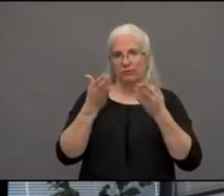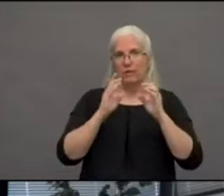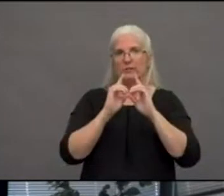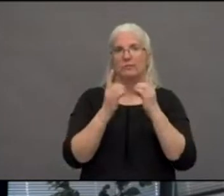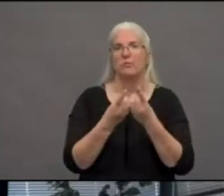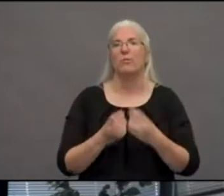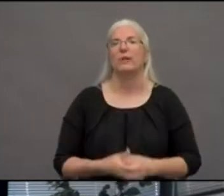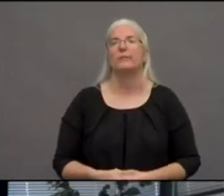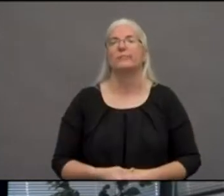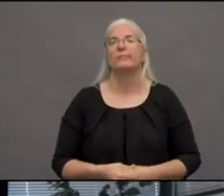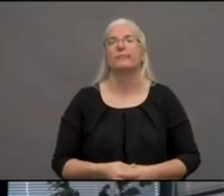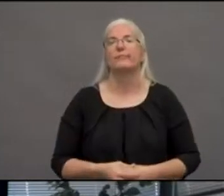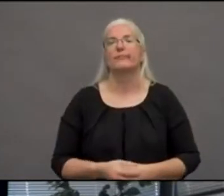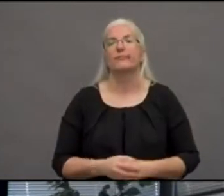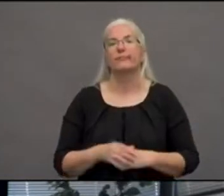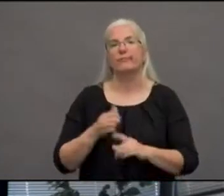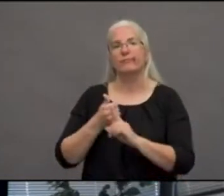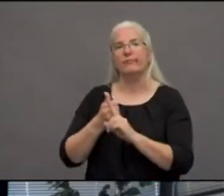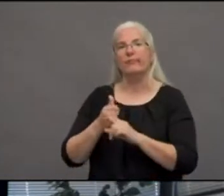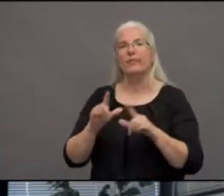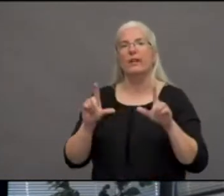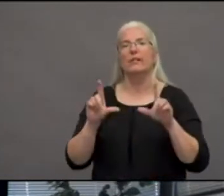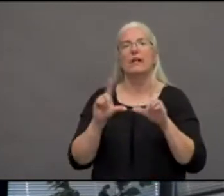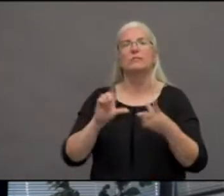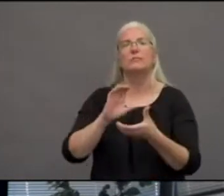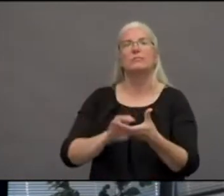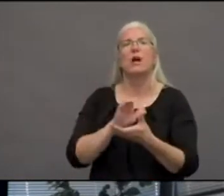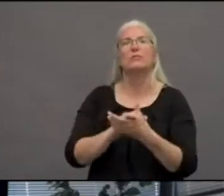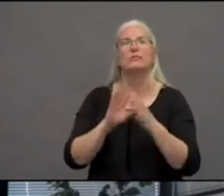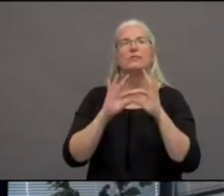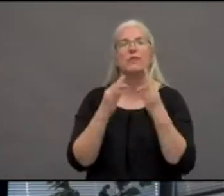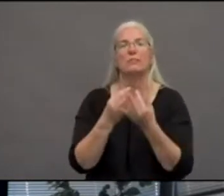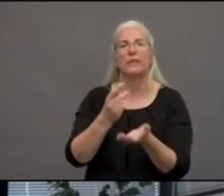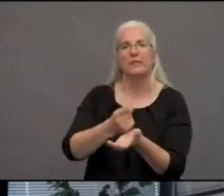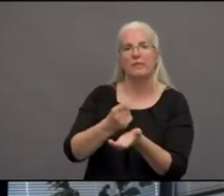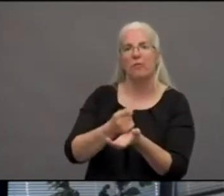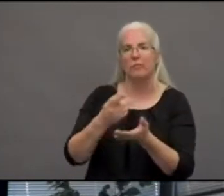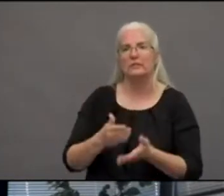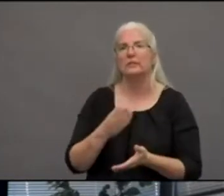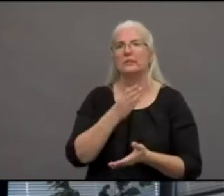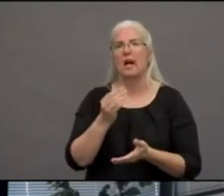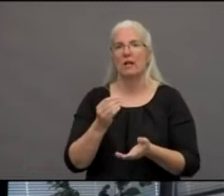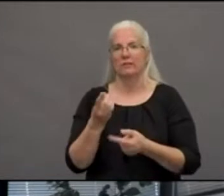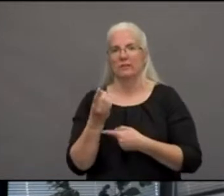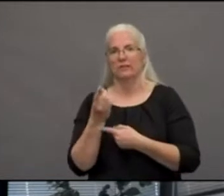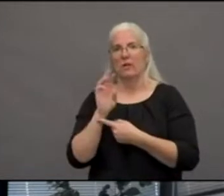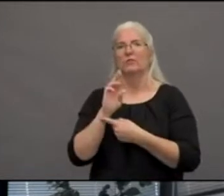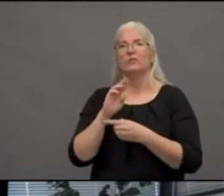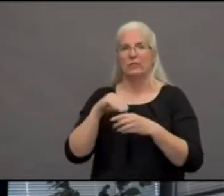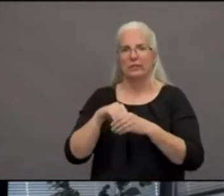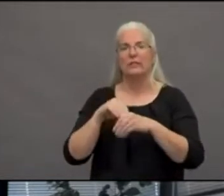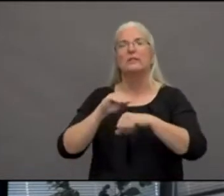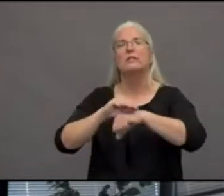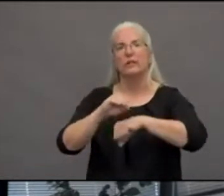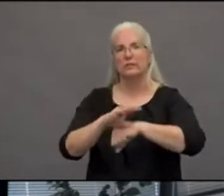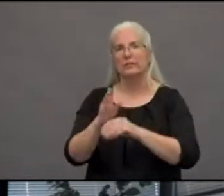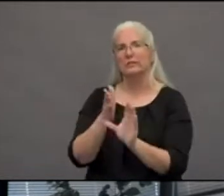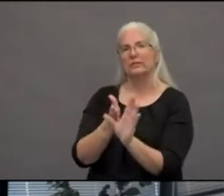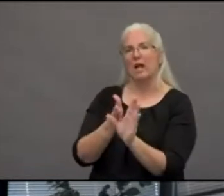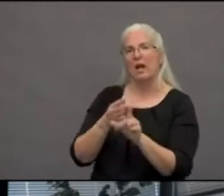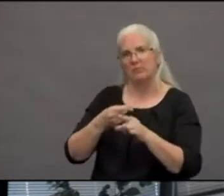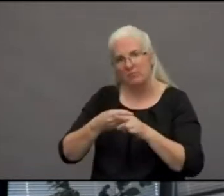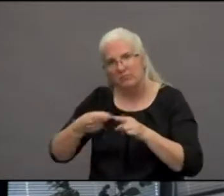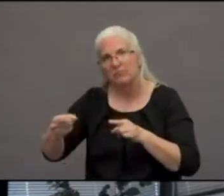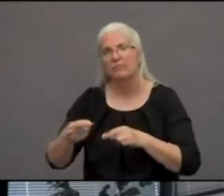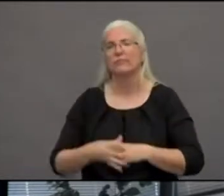and family therapist and has a doctorate in counseling psychology. So welcome, Rachel. Thank you. Happy to be here. So